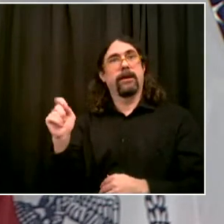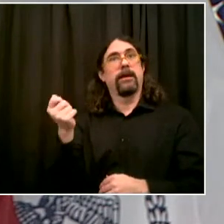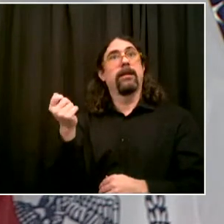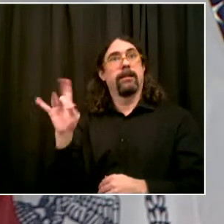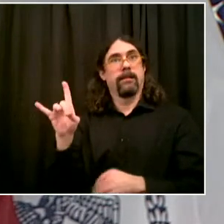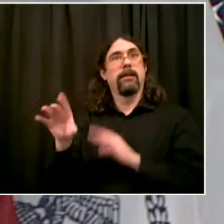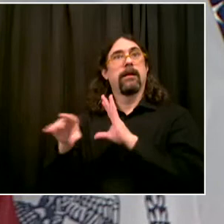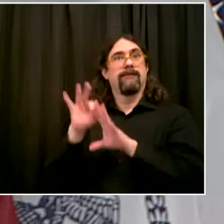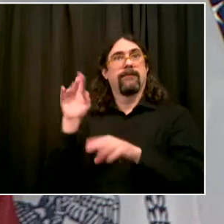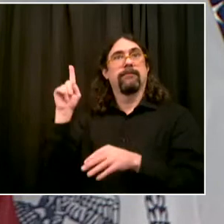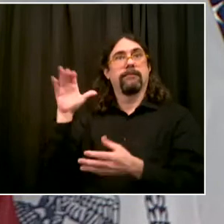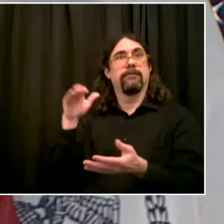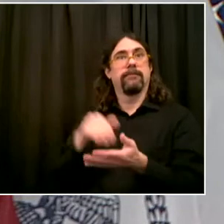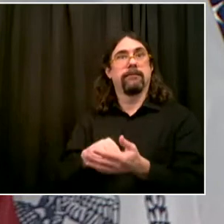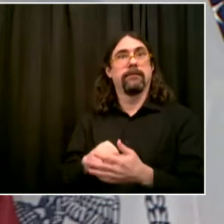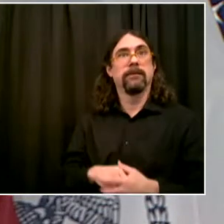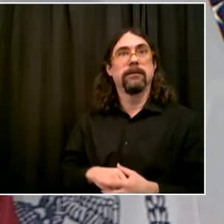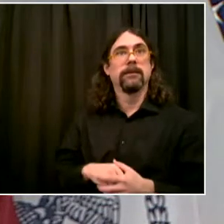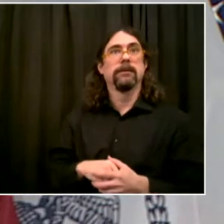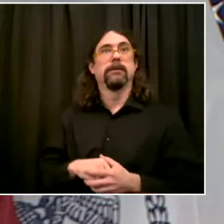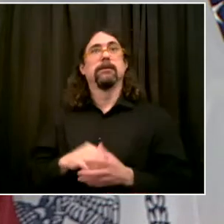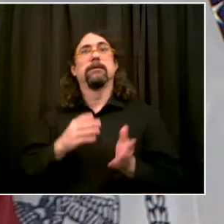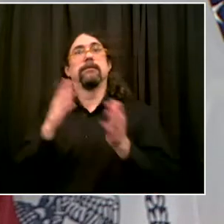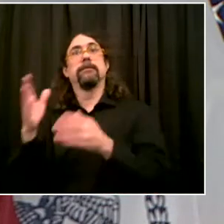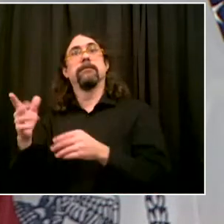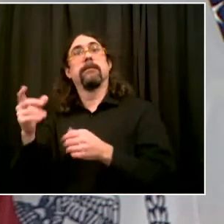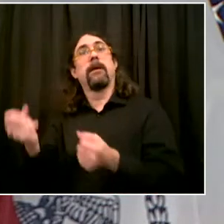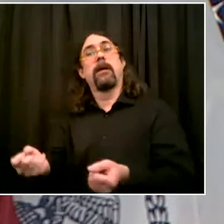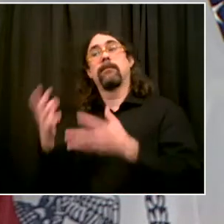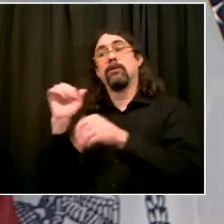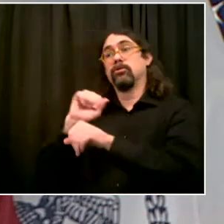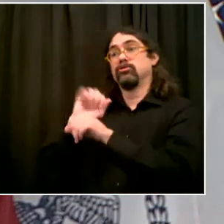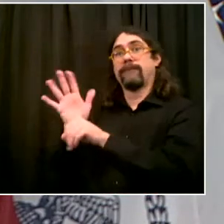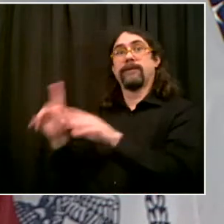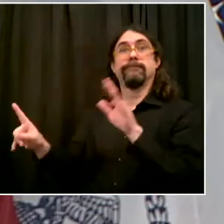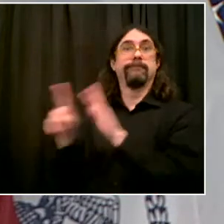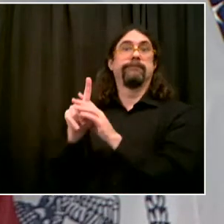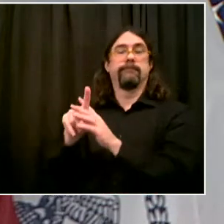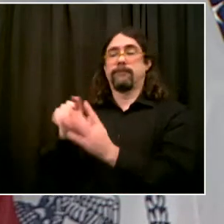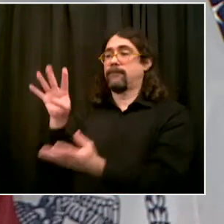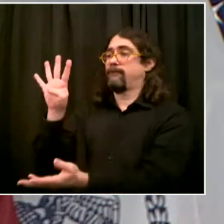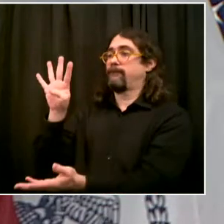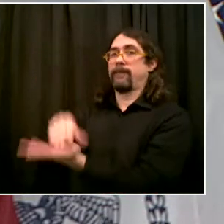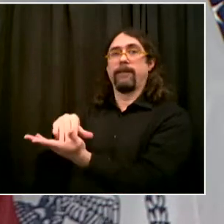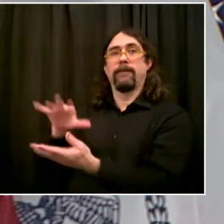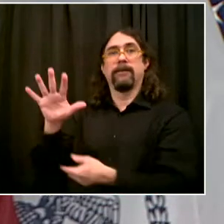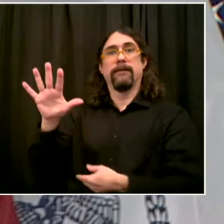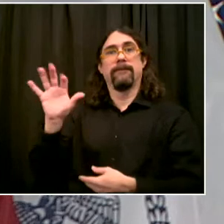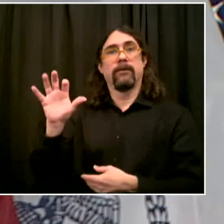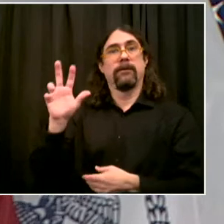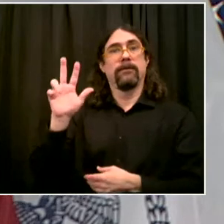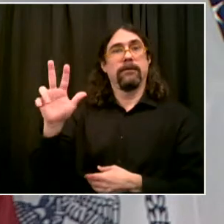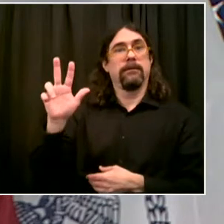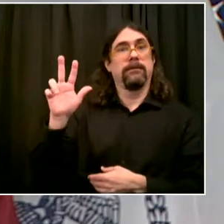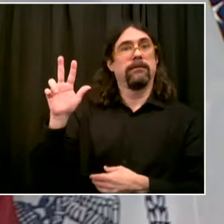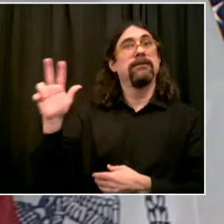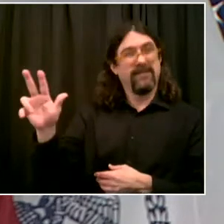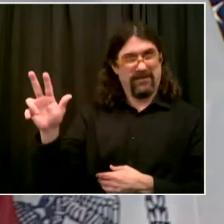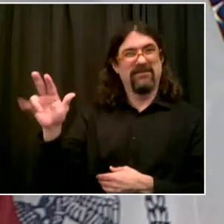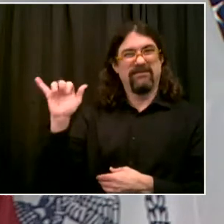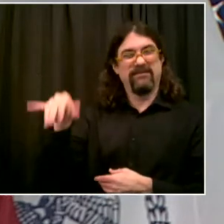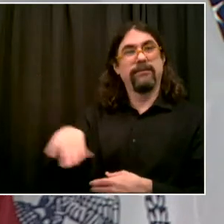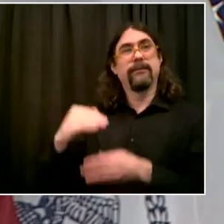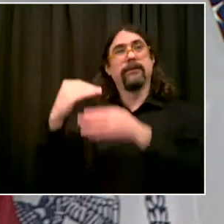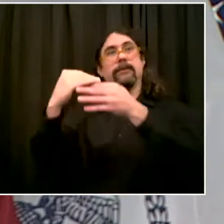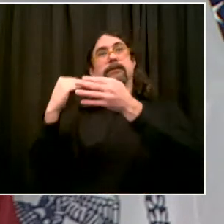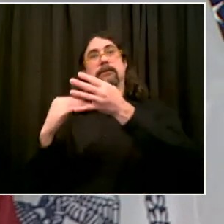4,533 cases. Number three, percentage of people testing citywide positive for COVID-19. Today's percentage on a 7-day